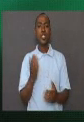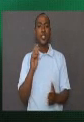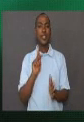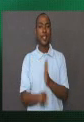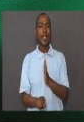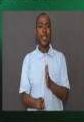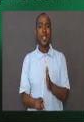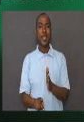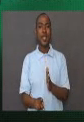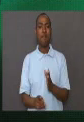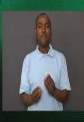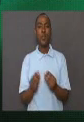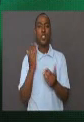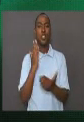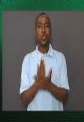true.